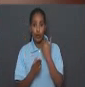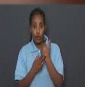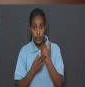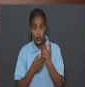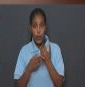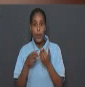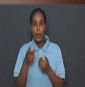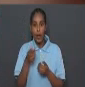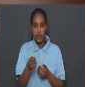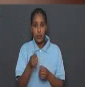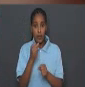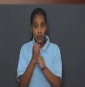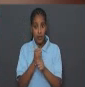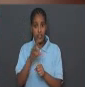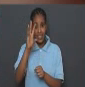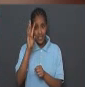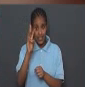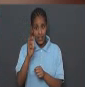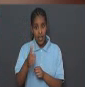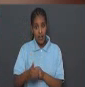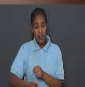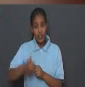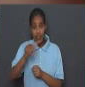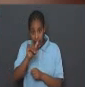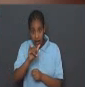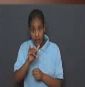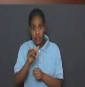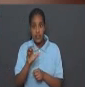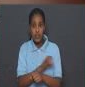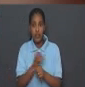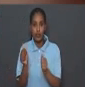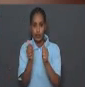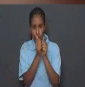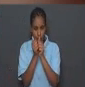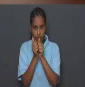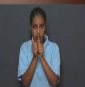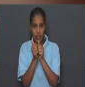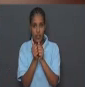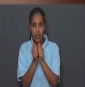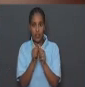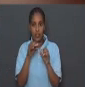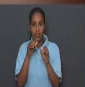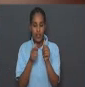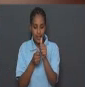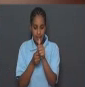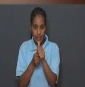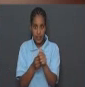made up of 6 identical cells that are joined together in a